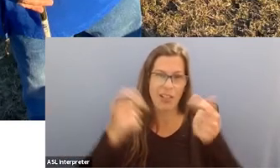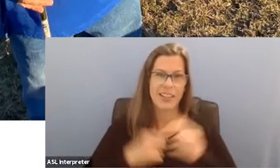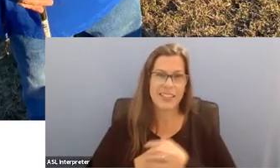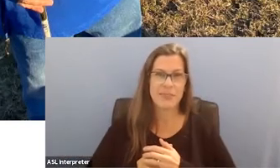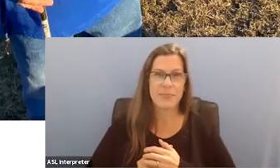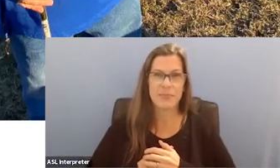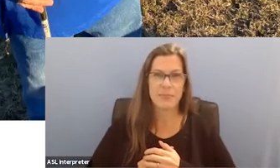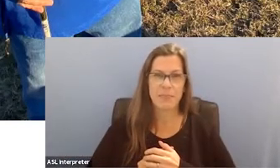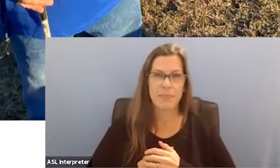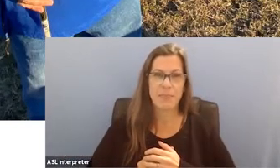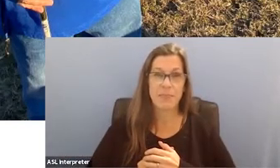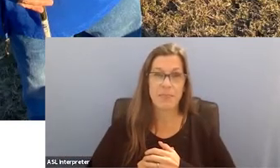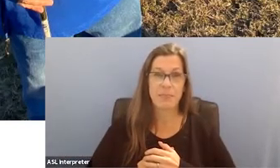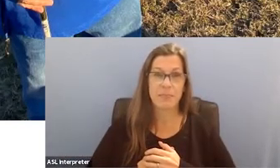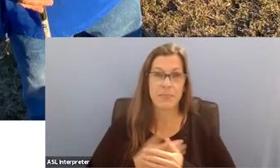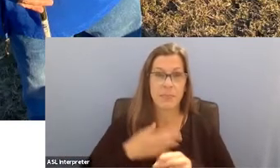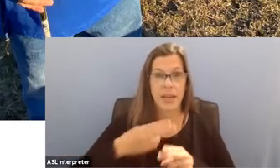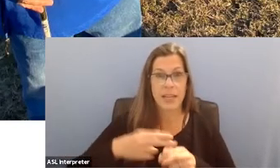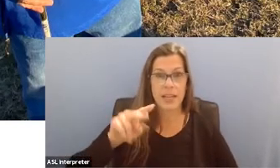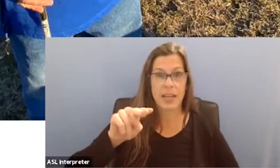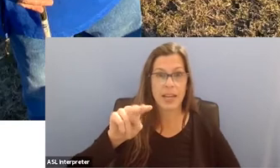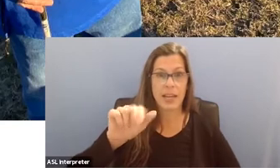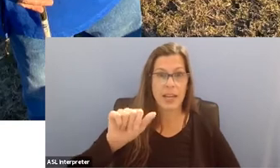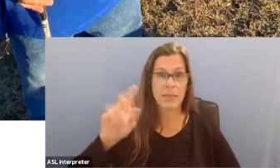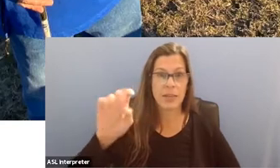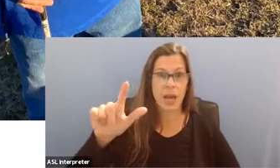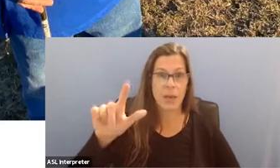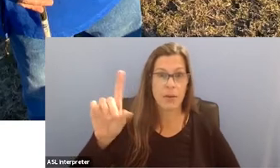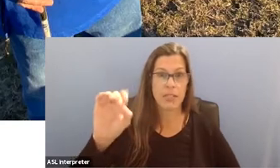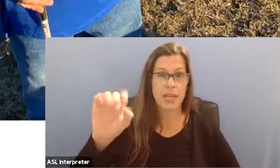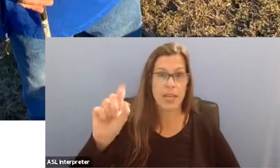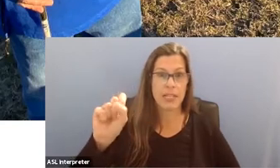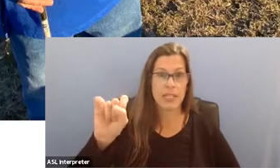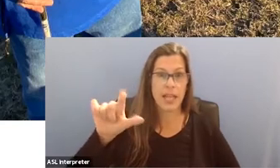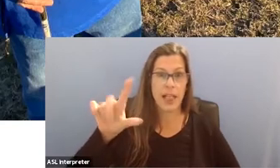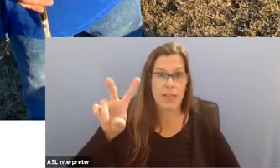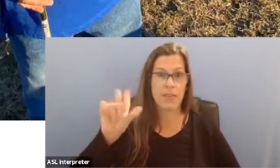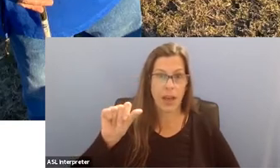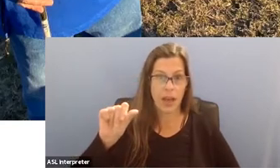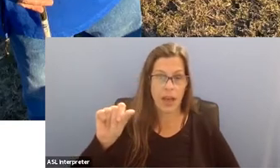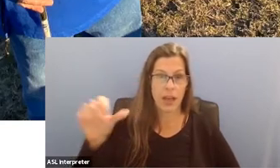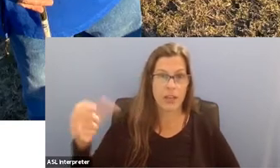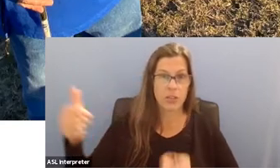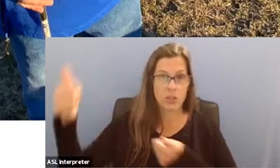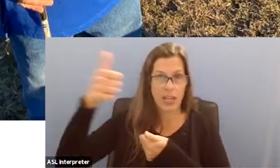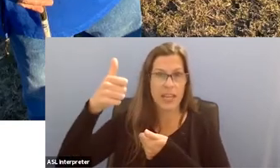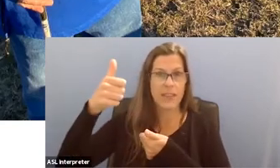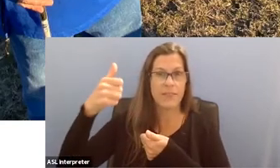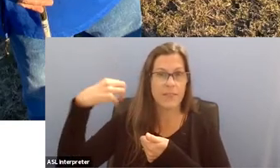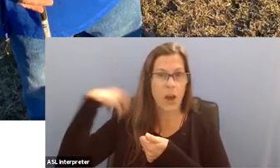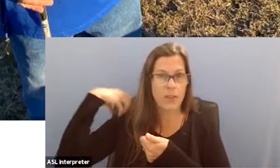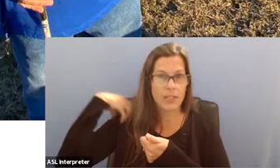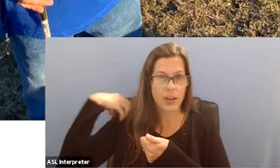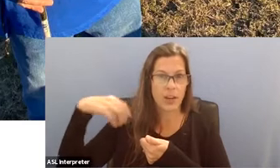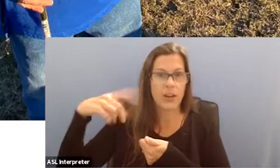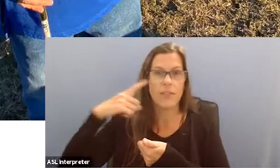As I said before, my name is Namal Da Silva. I am the Chief Diversity Officer for American Bird Conservancy. I'm so happy that you're